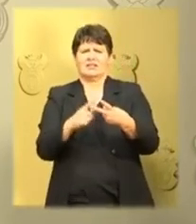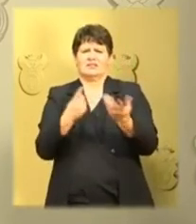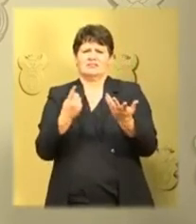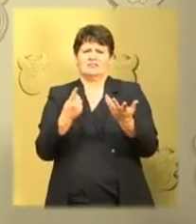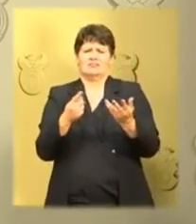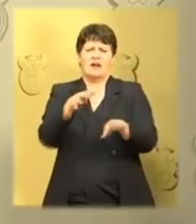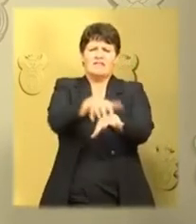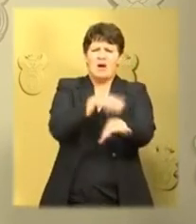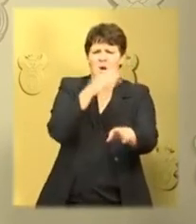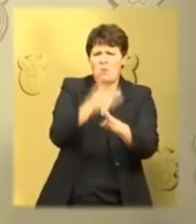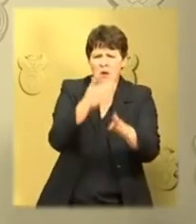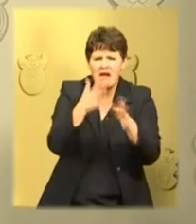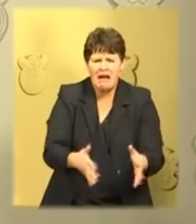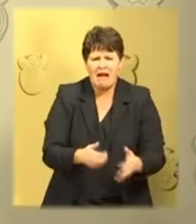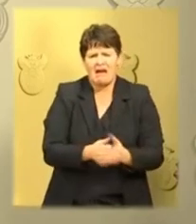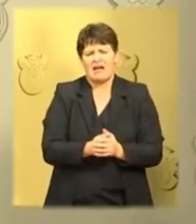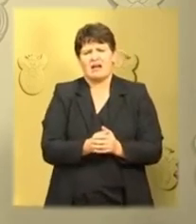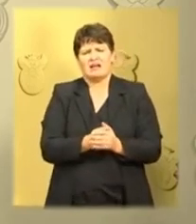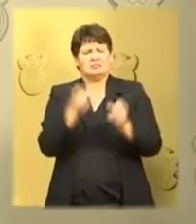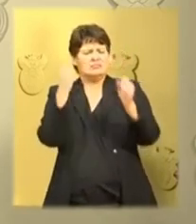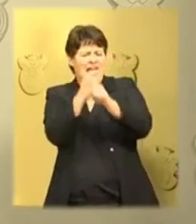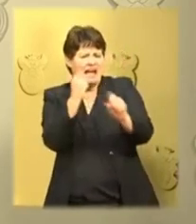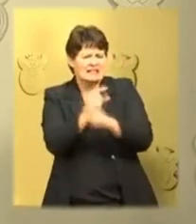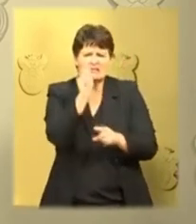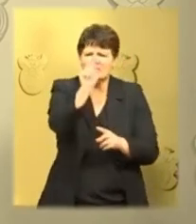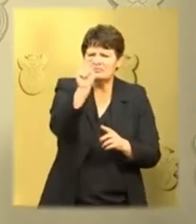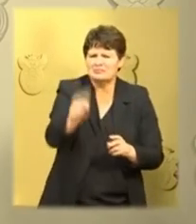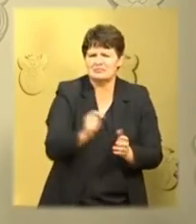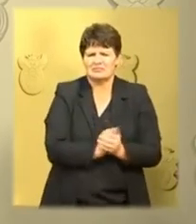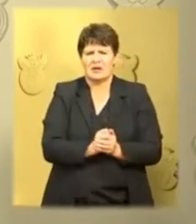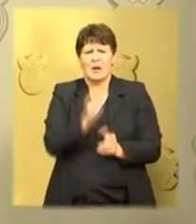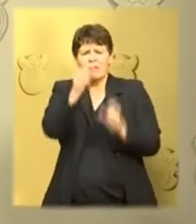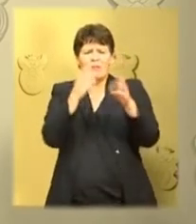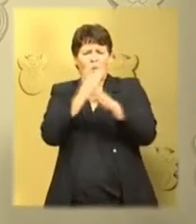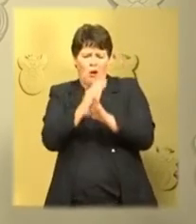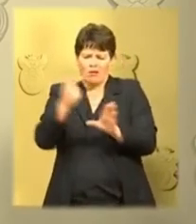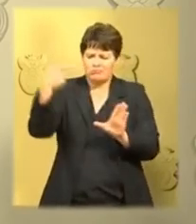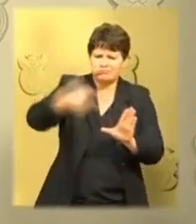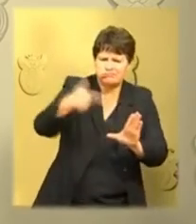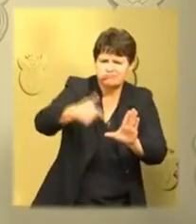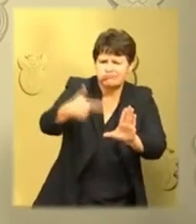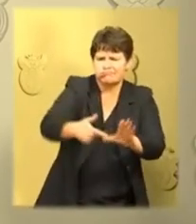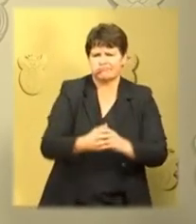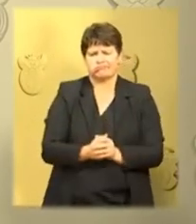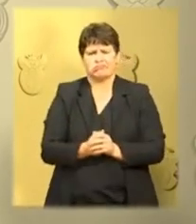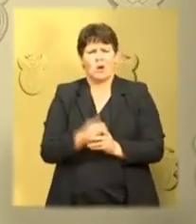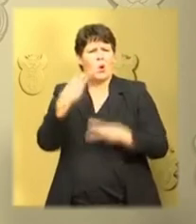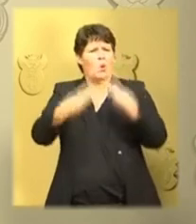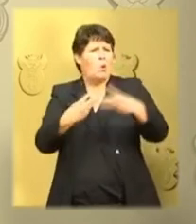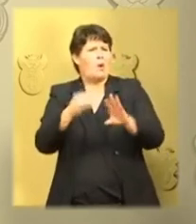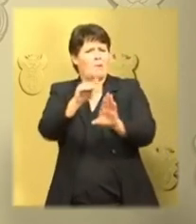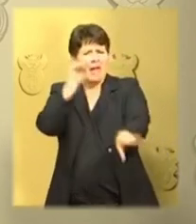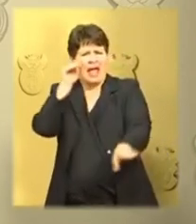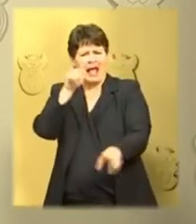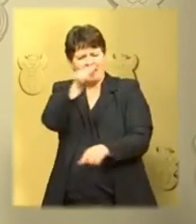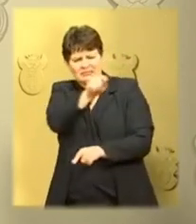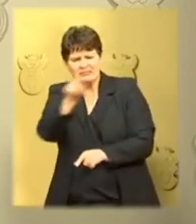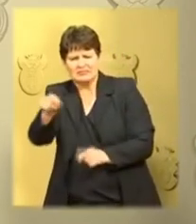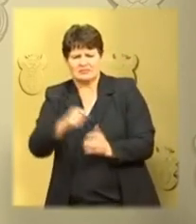at power stations, at water plants, at petrol stations, in the banks, in call centers,